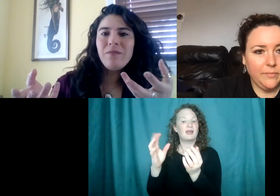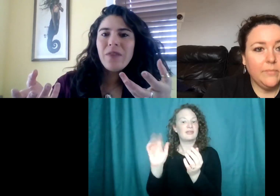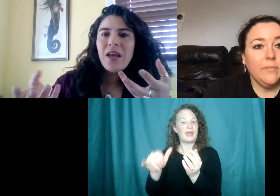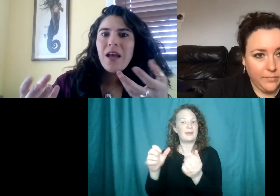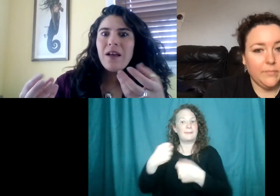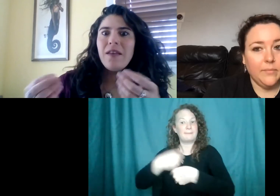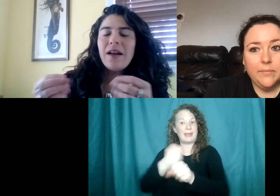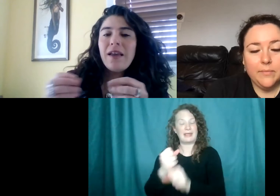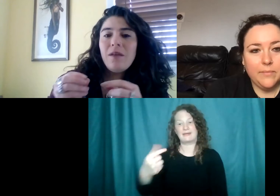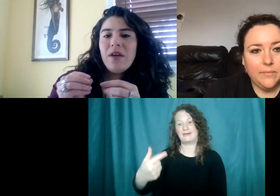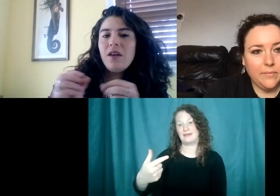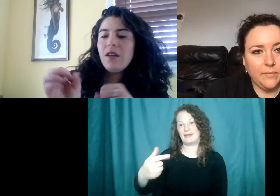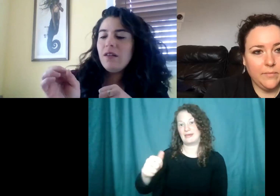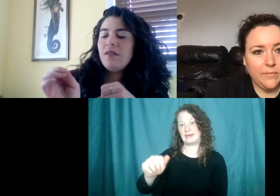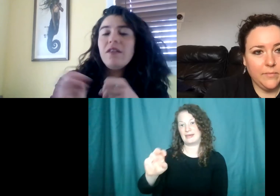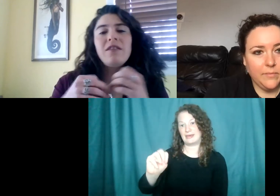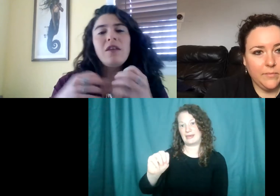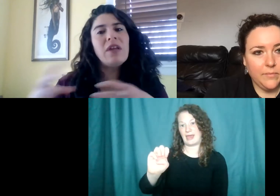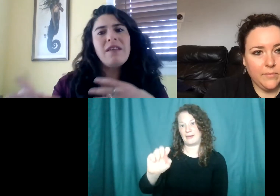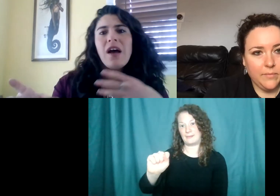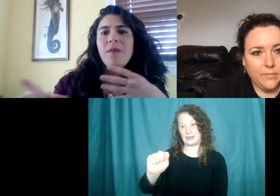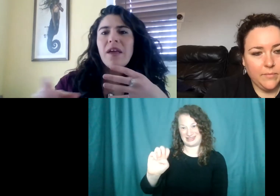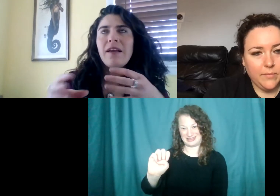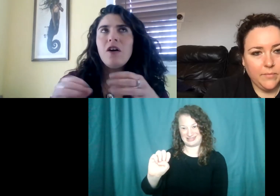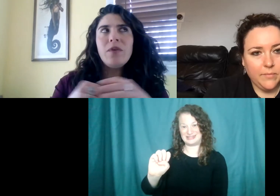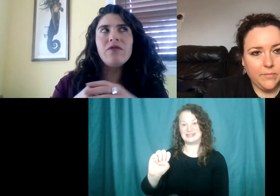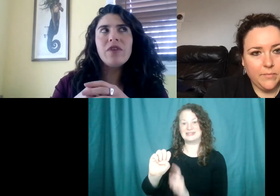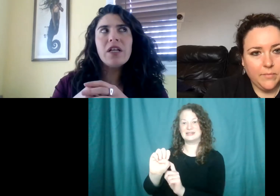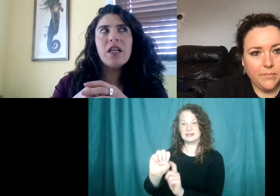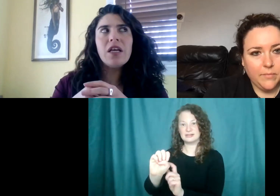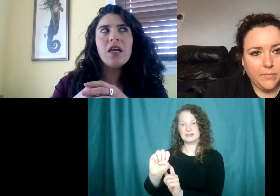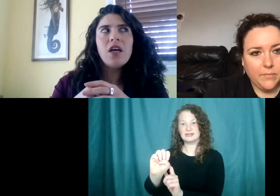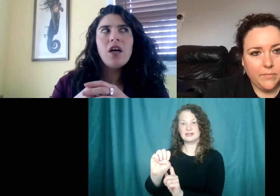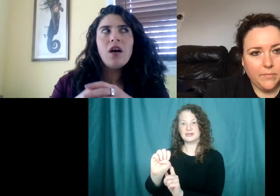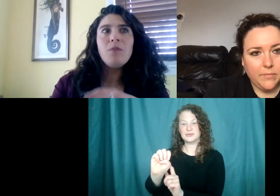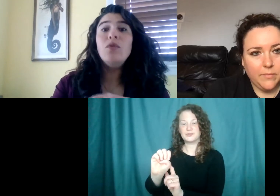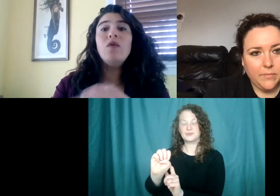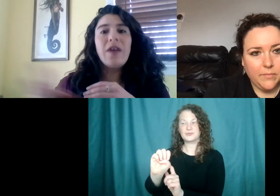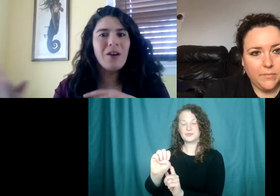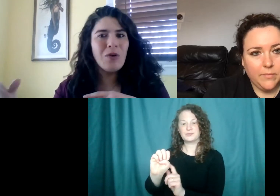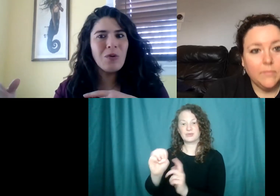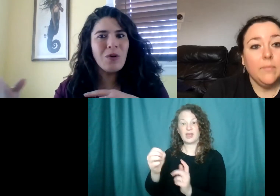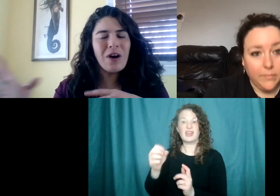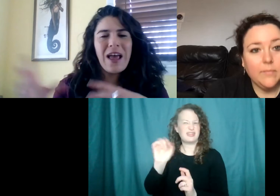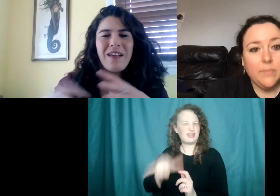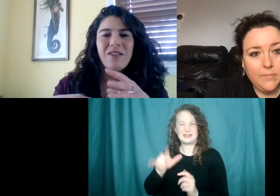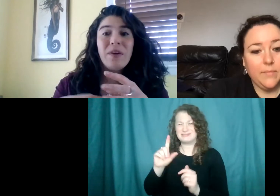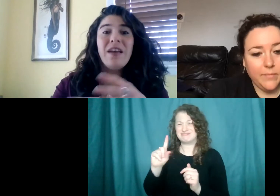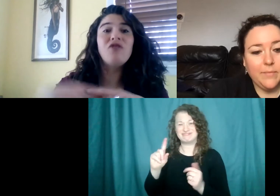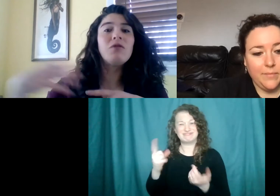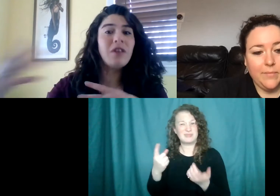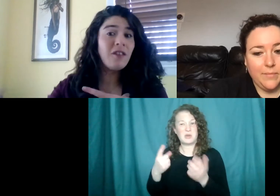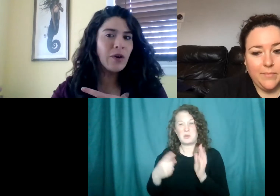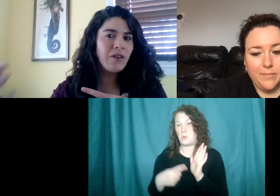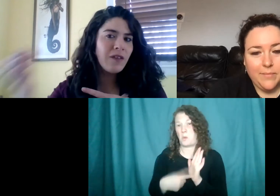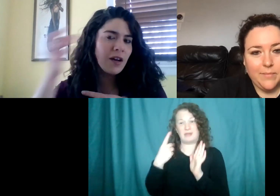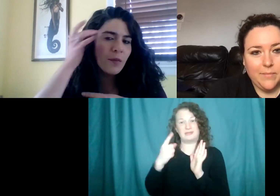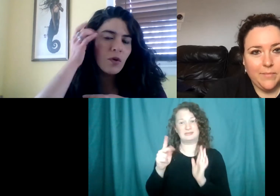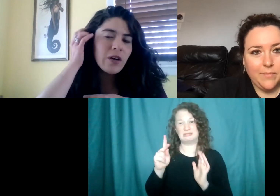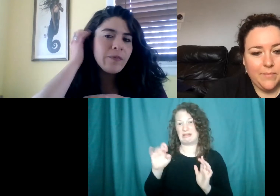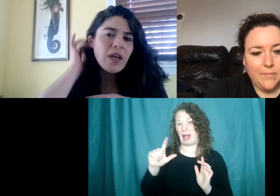gamete. And that gamete this is the only time that kelp is really moving or has the potential to